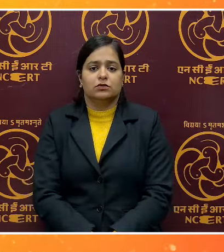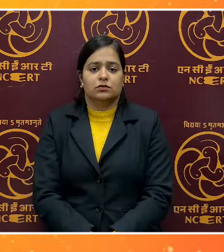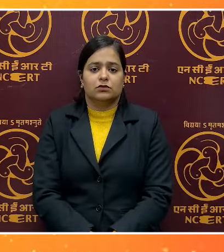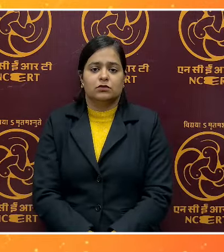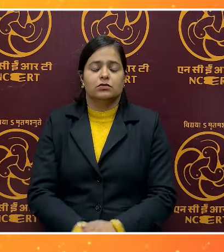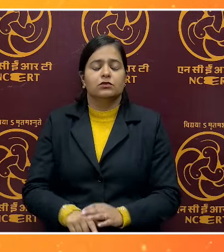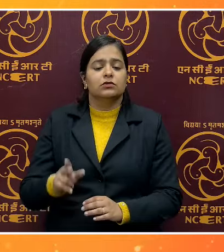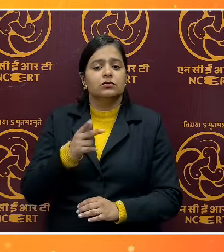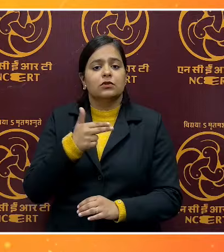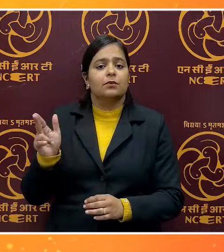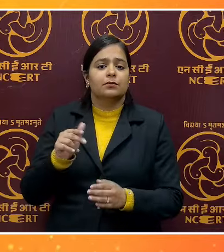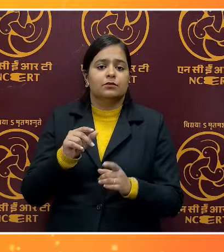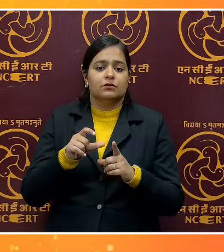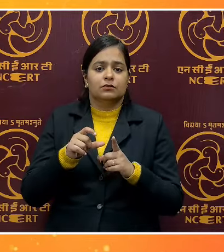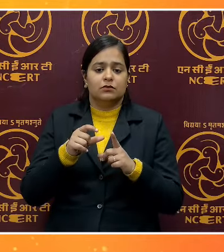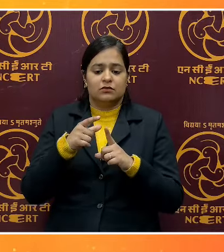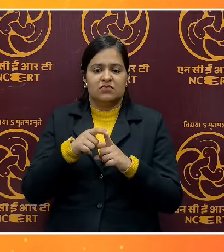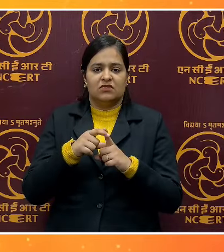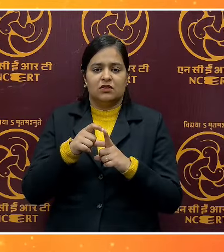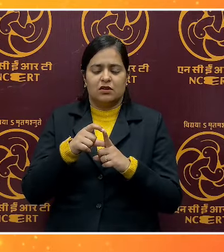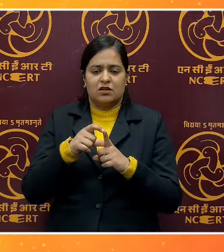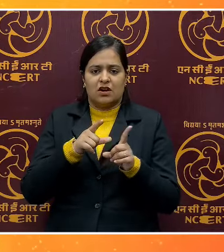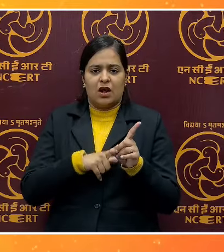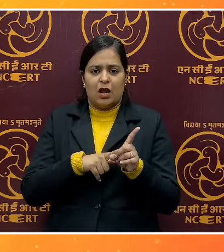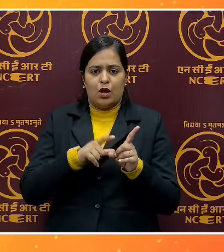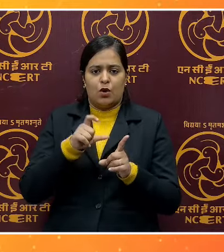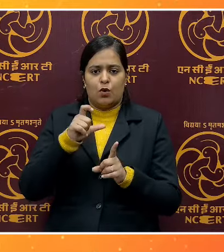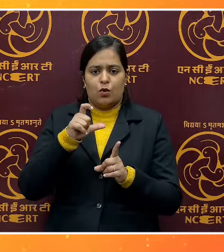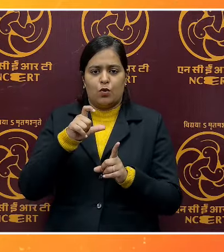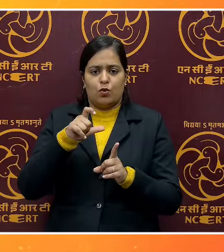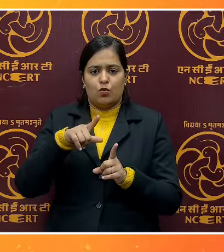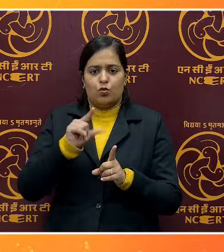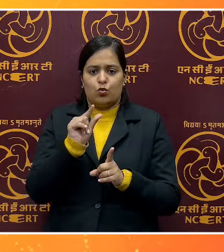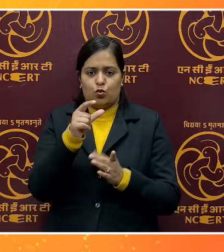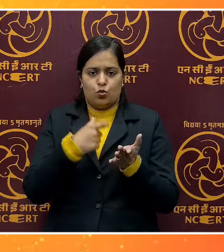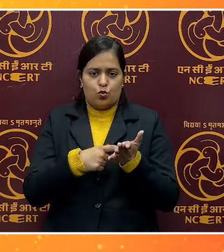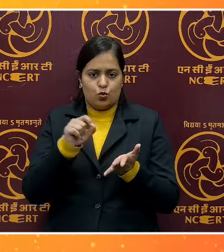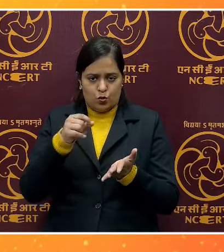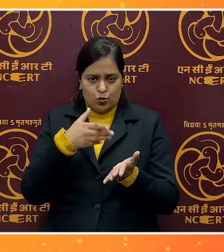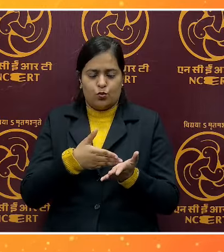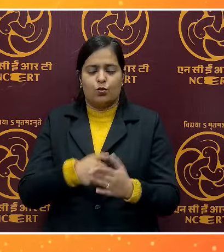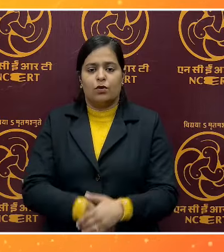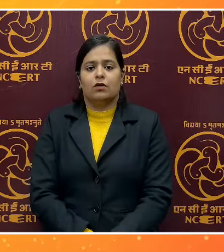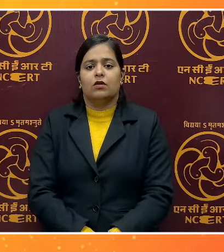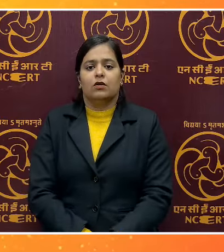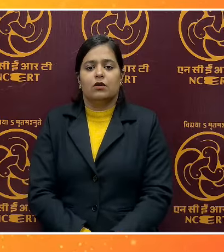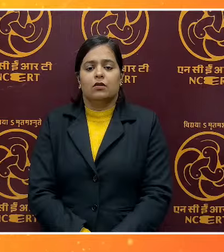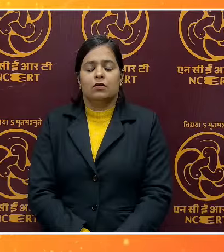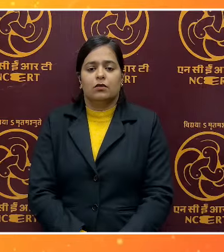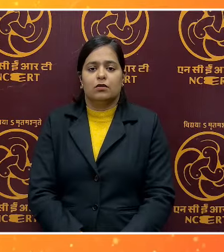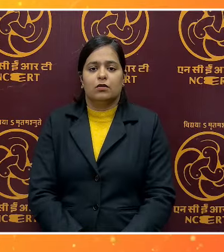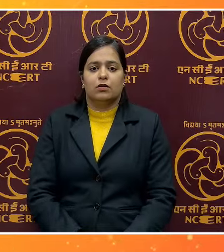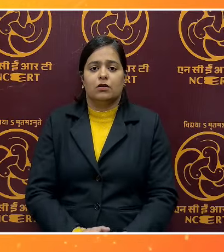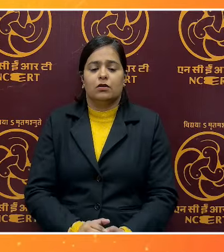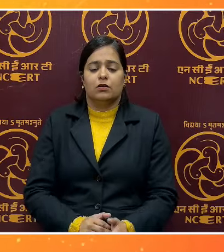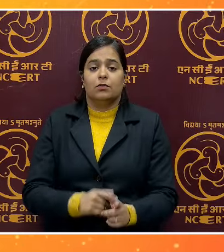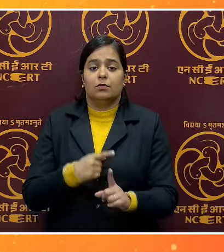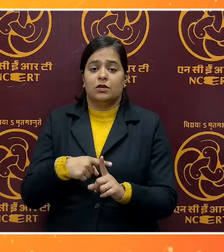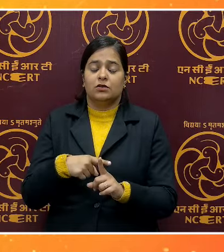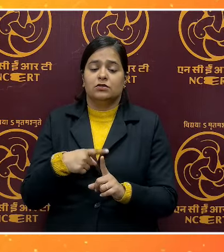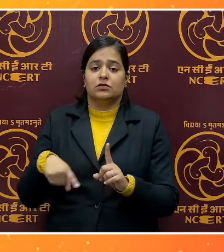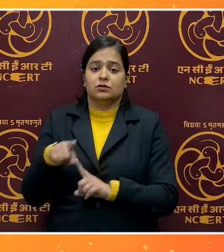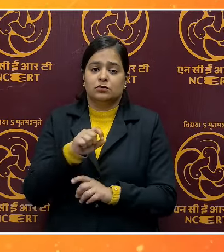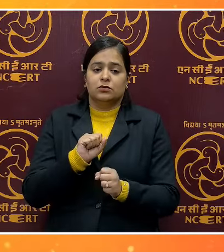that is named as dichloro, that is for Cl2, dichlorido. Bis is coming because